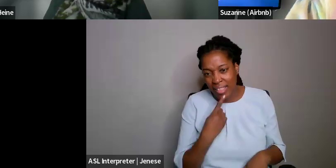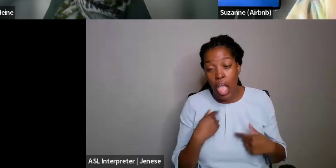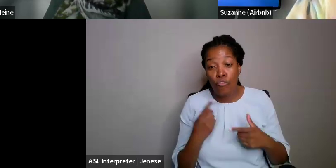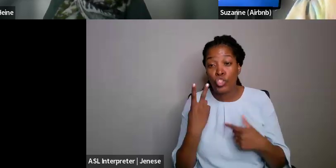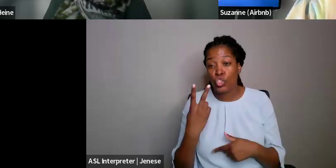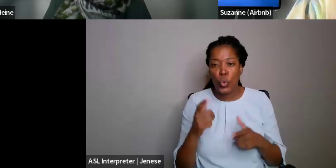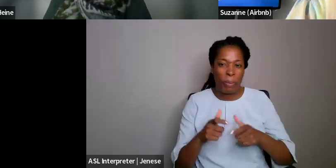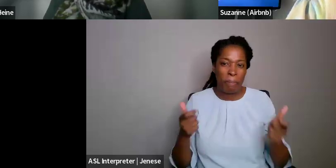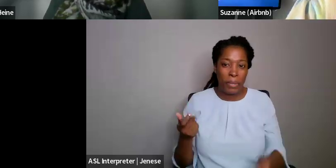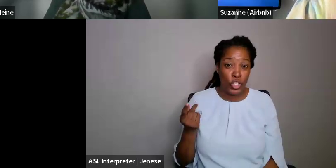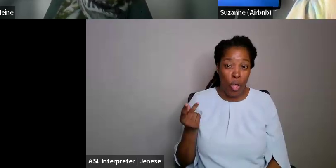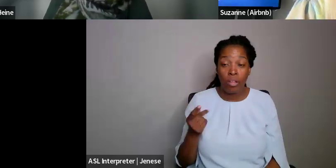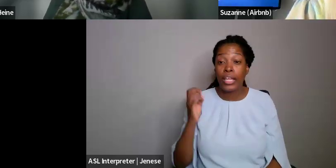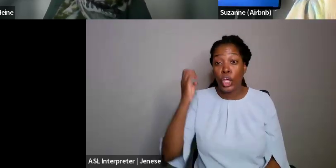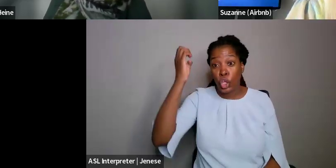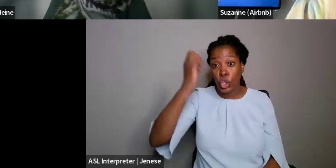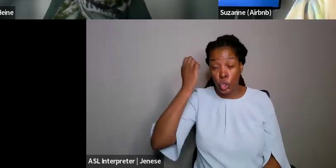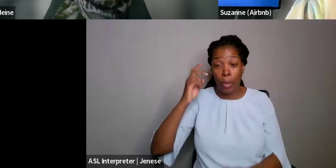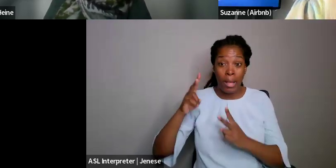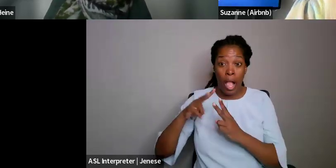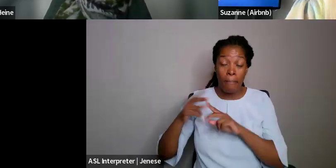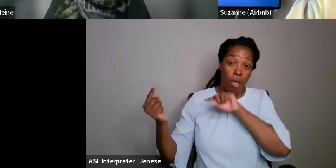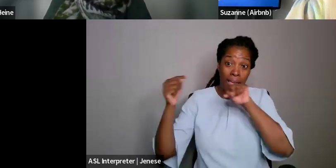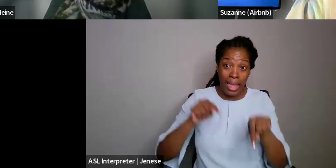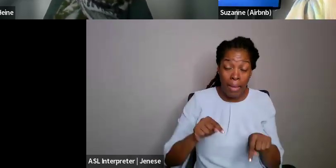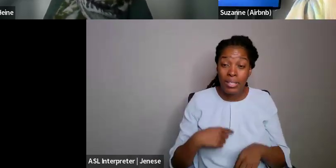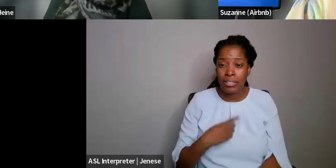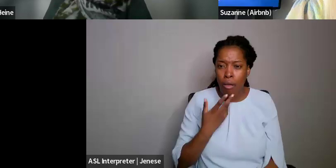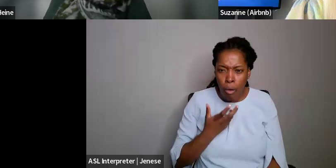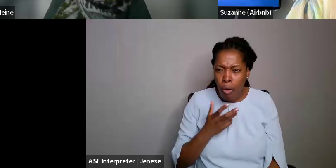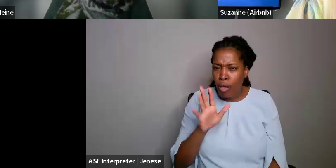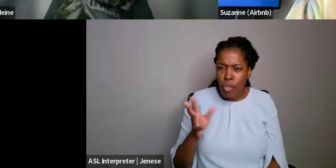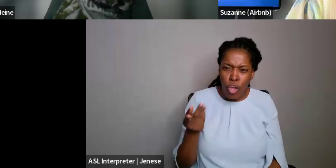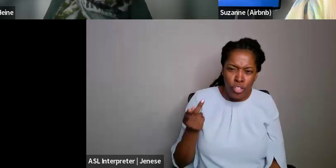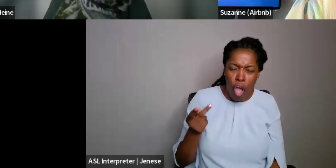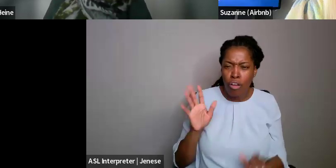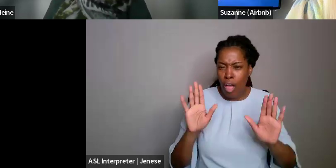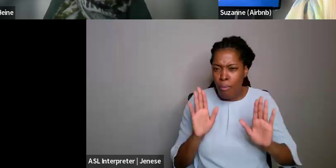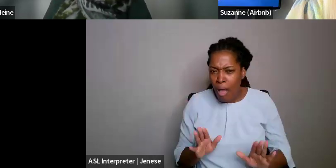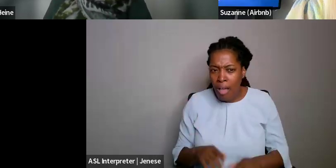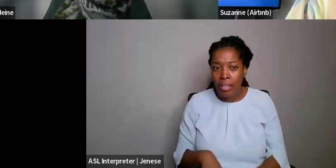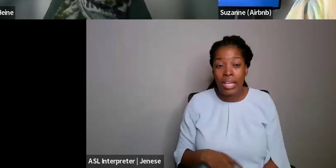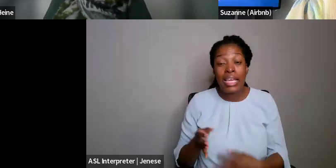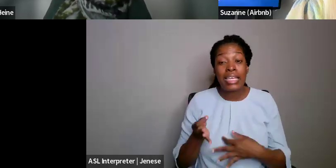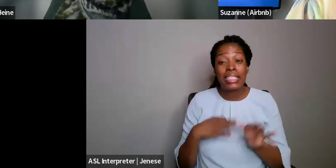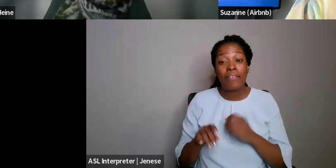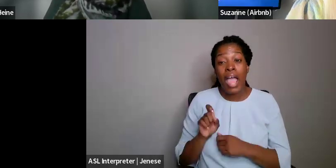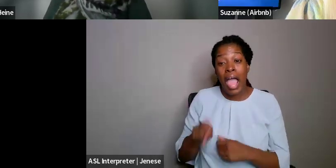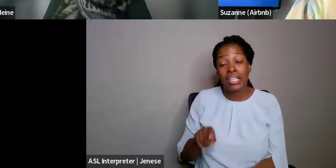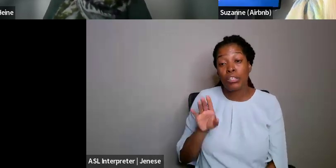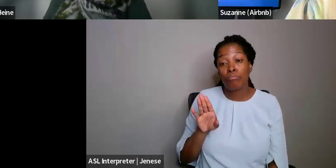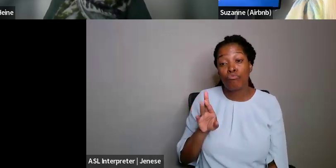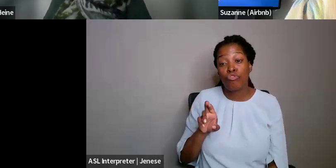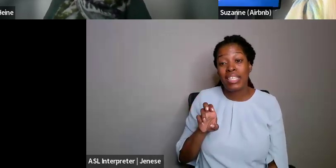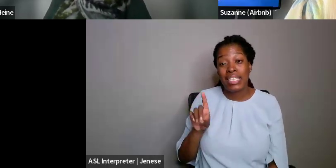these people from Europe came over and they said, "Oh wow, these dogs are amazing." And then they said, instead of asking me what breed they are, they